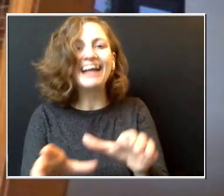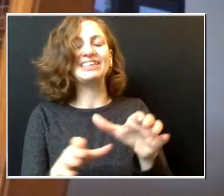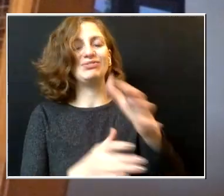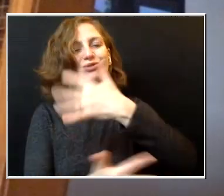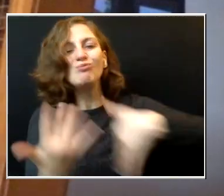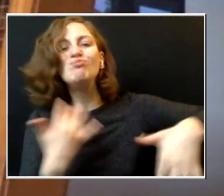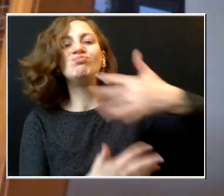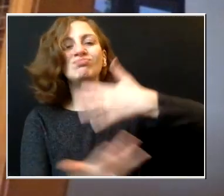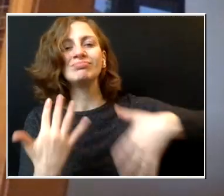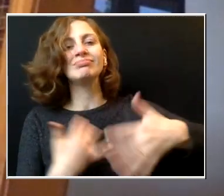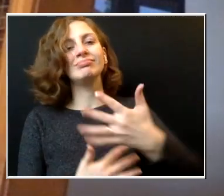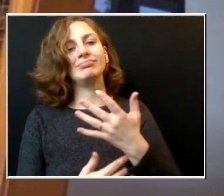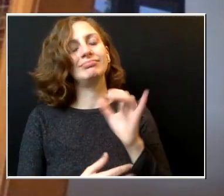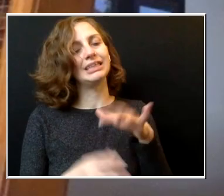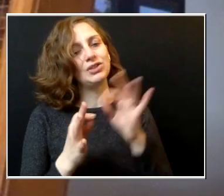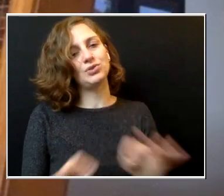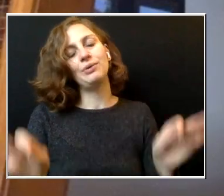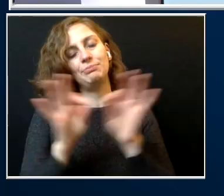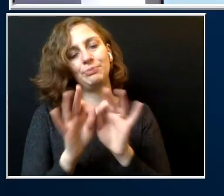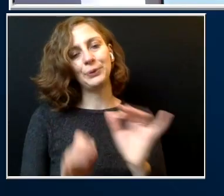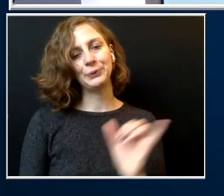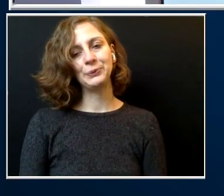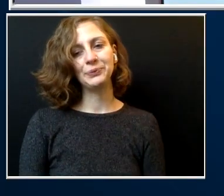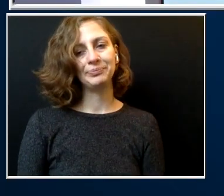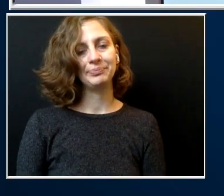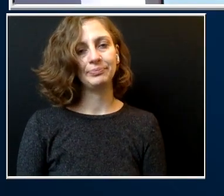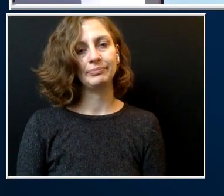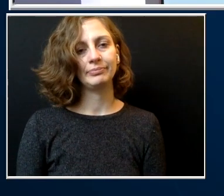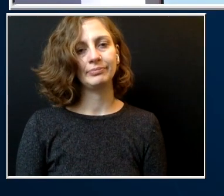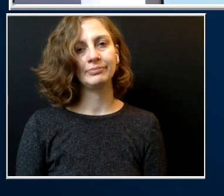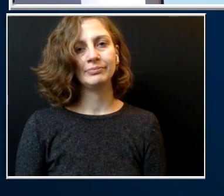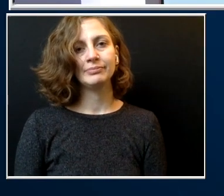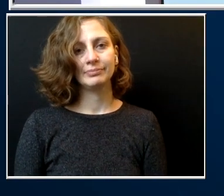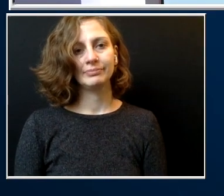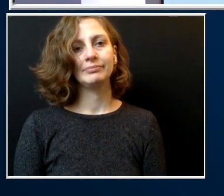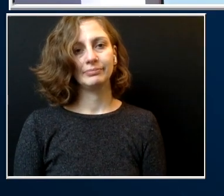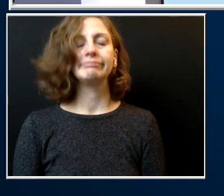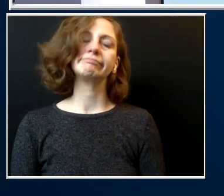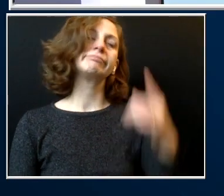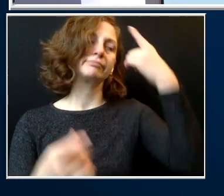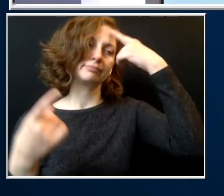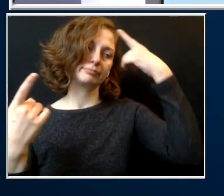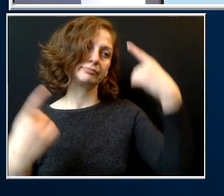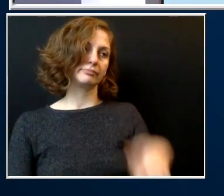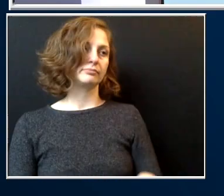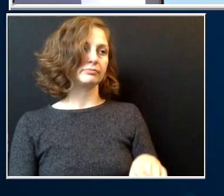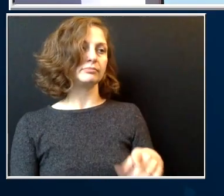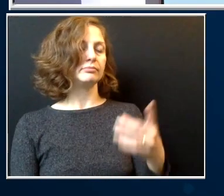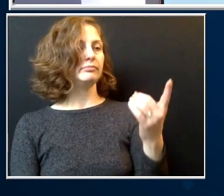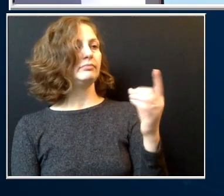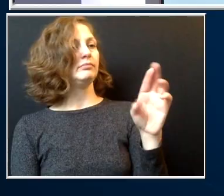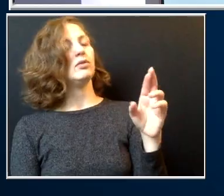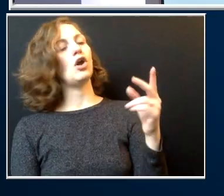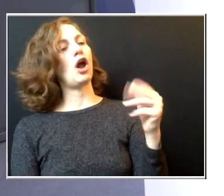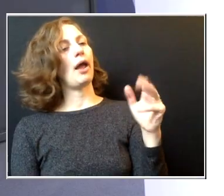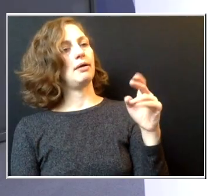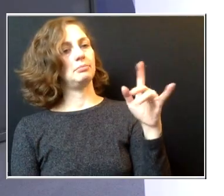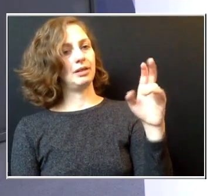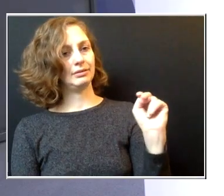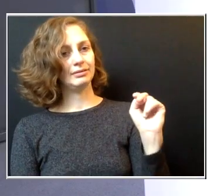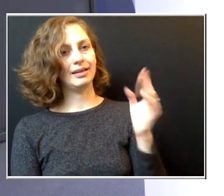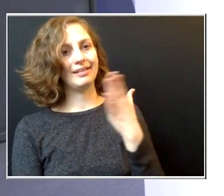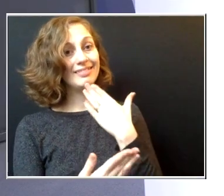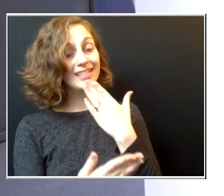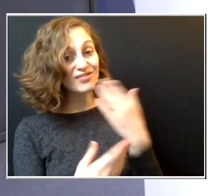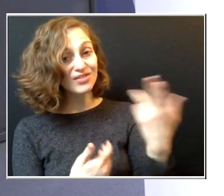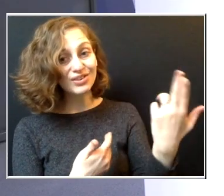feel that is so important as well. Yeah, I totally agree. Dr. Hamlin, again, thank you for being on the program. Thanks for developing